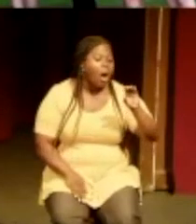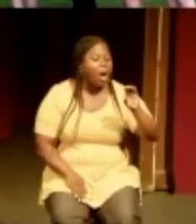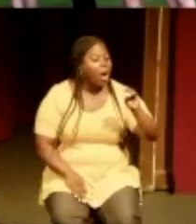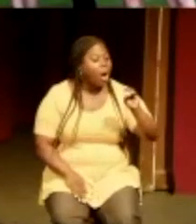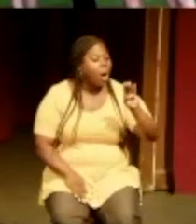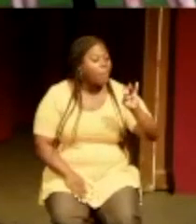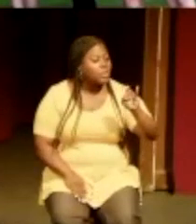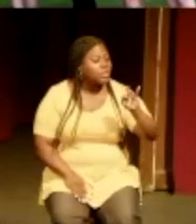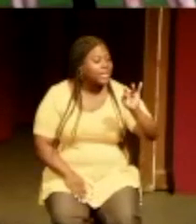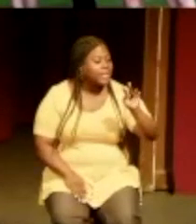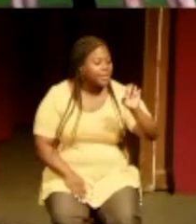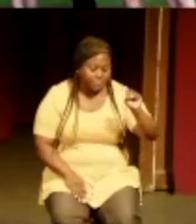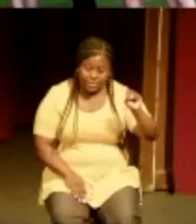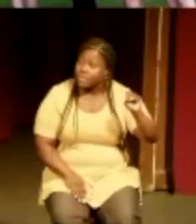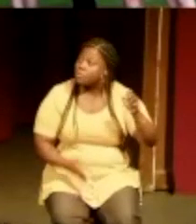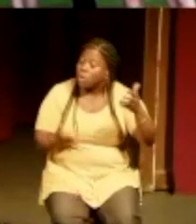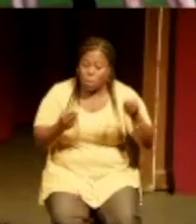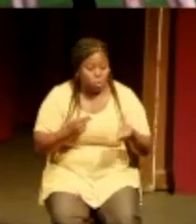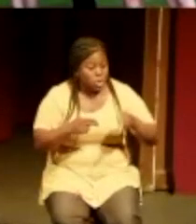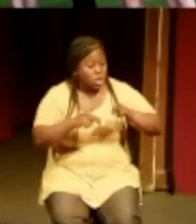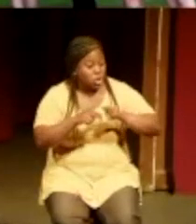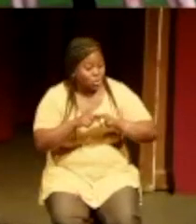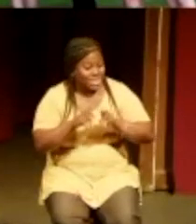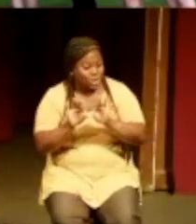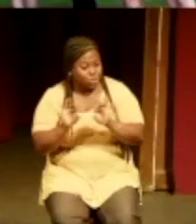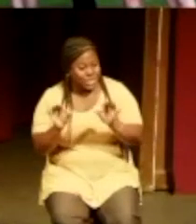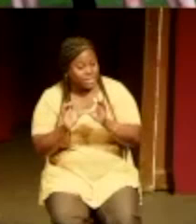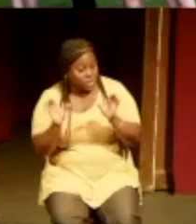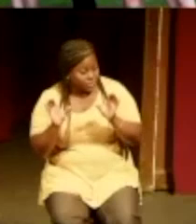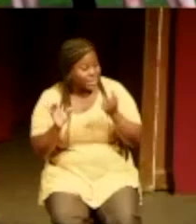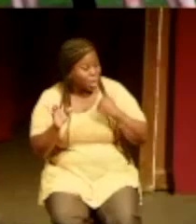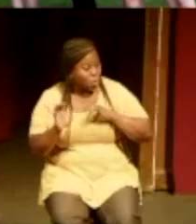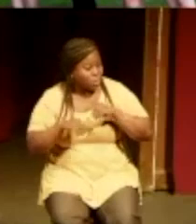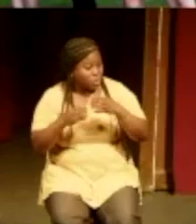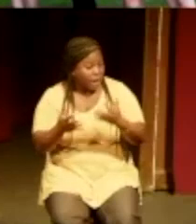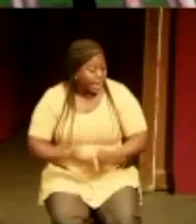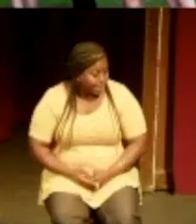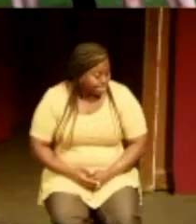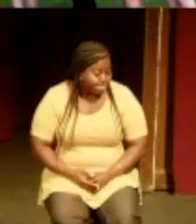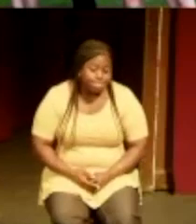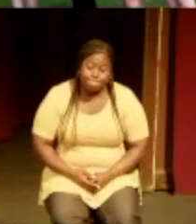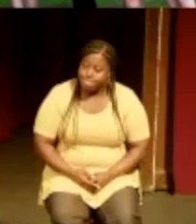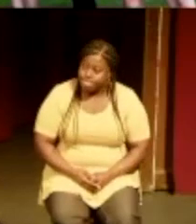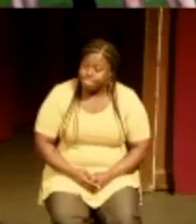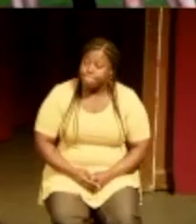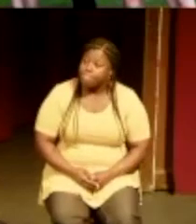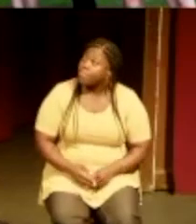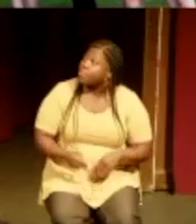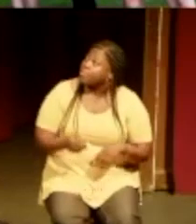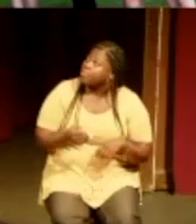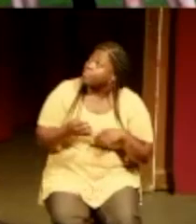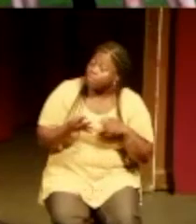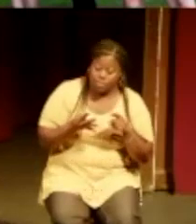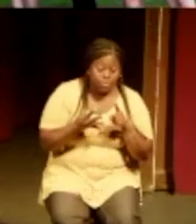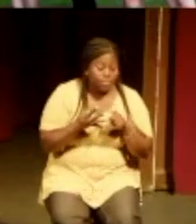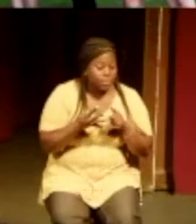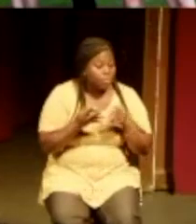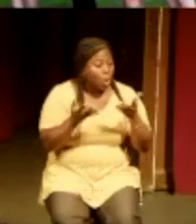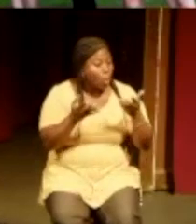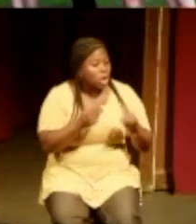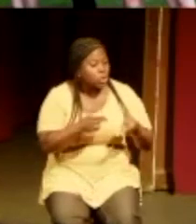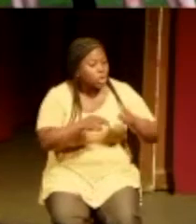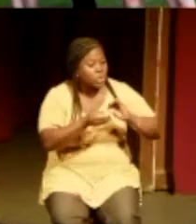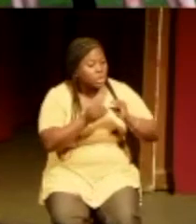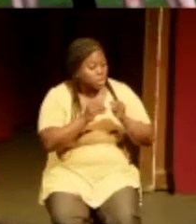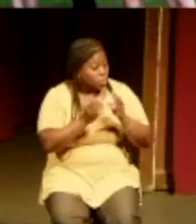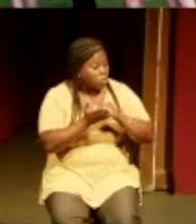increase the number of degrees and certificates that we award. The second is to increase the number of students that are transfer